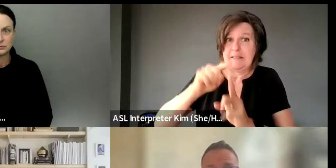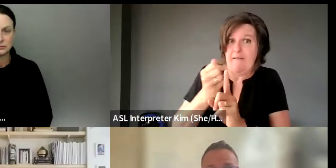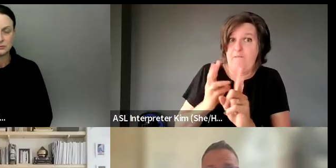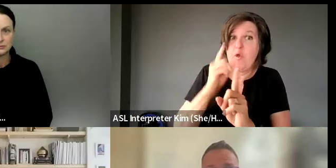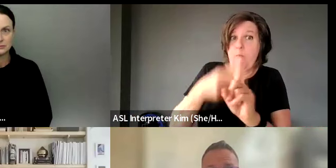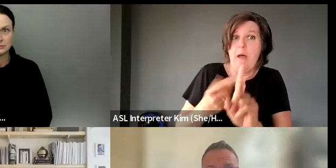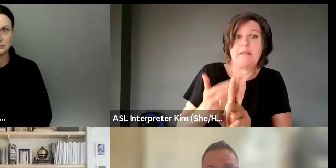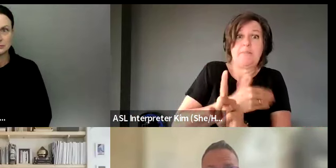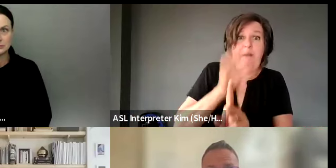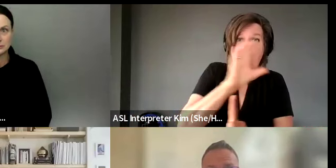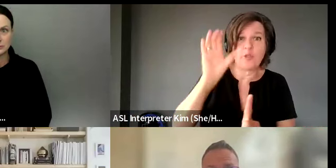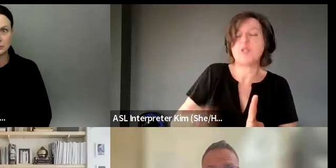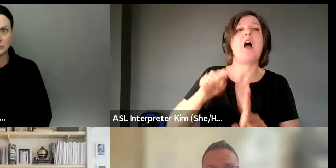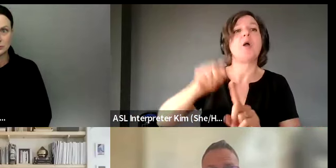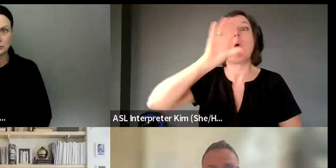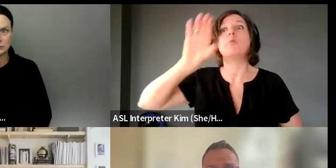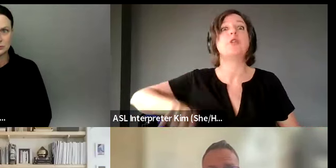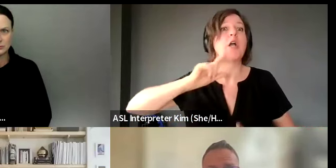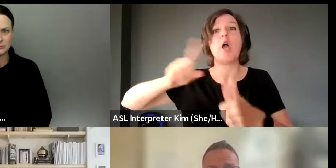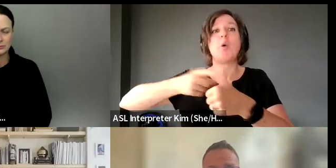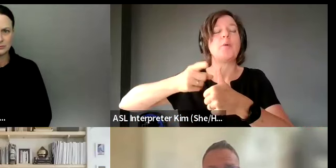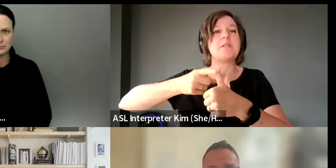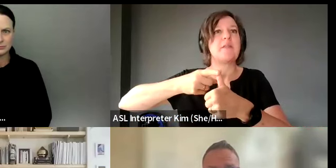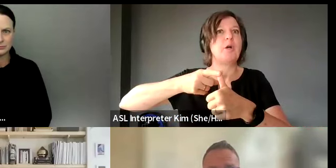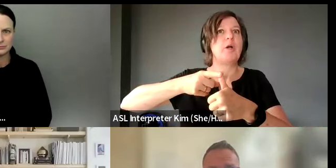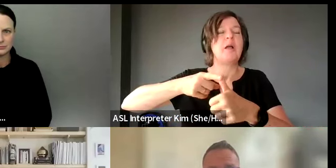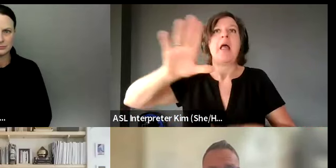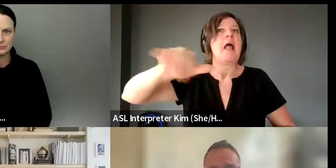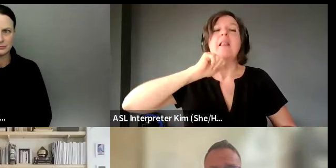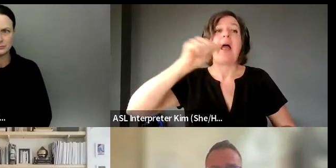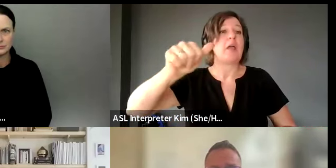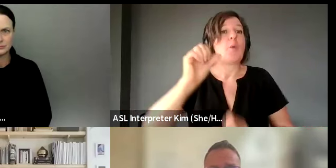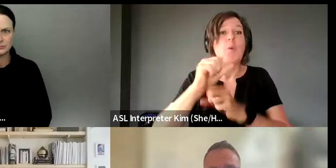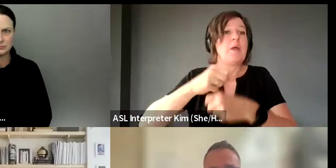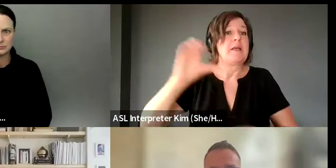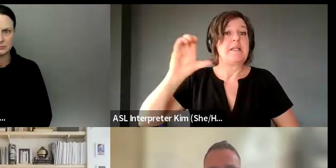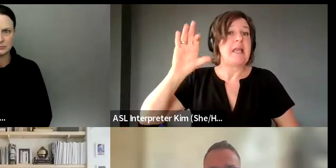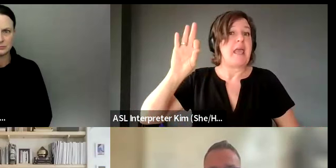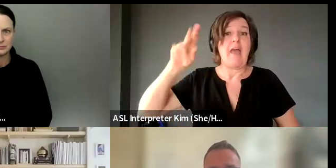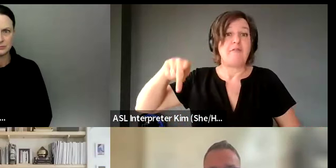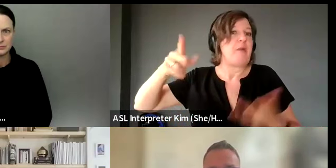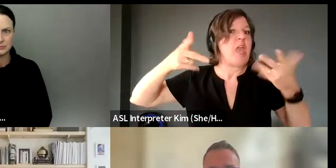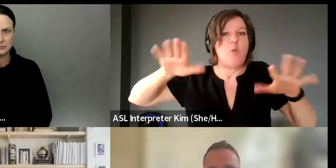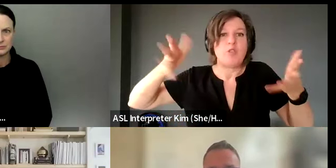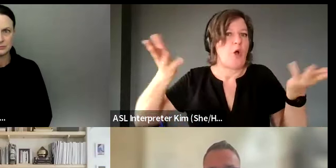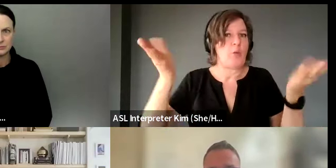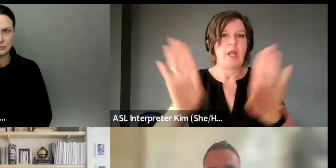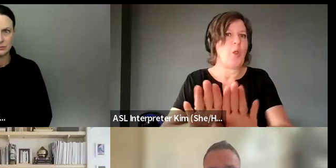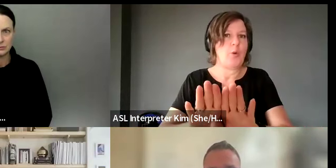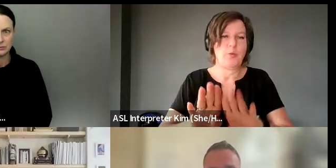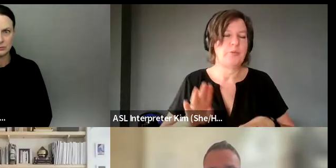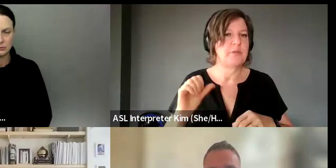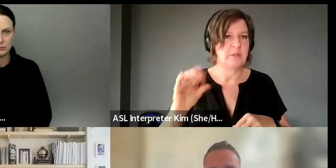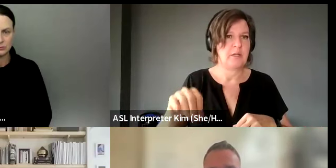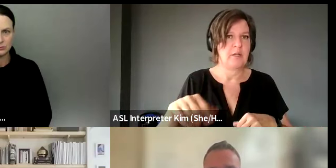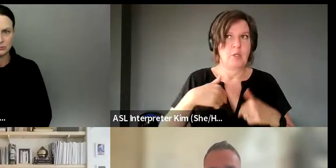first kind of like, we didn't even make the CFP was already closed. So yeah, it was like, what